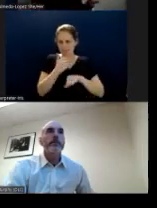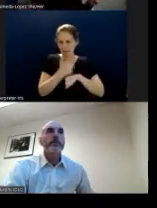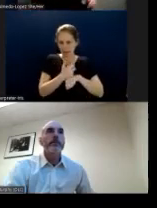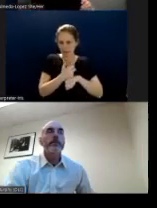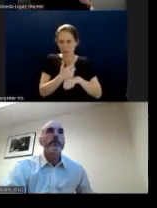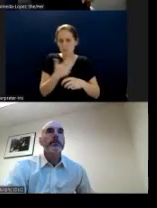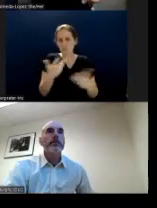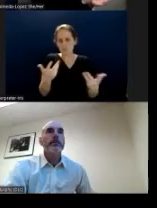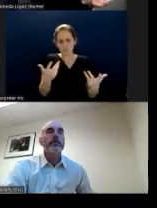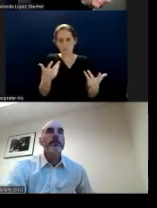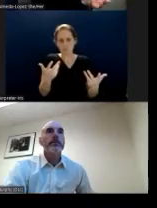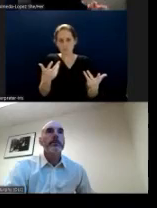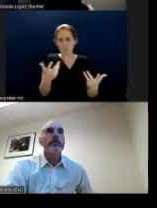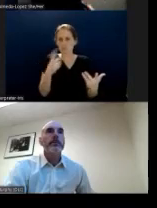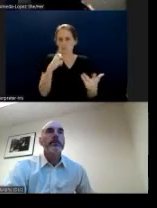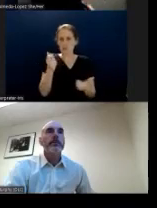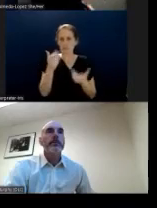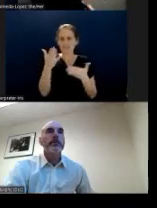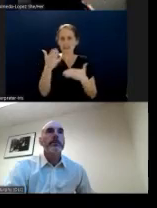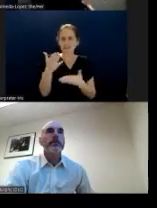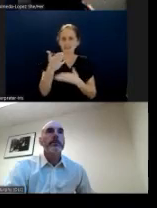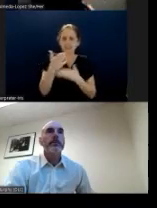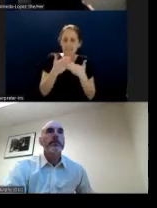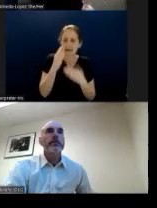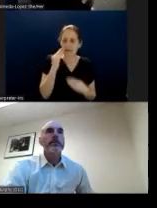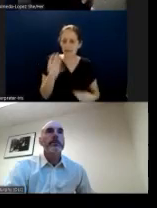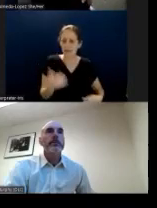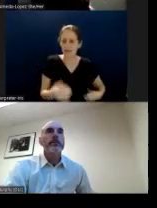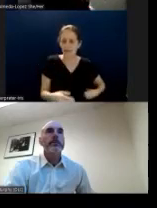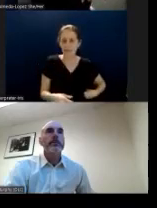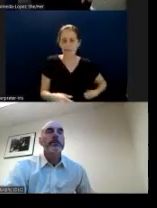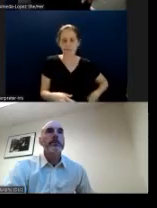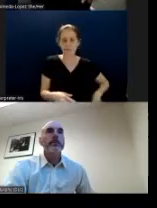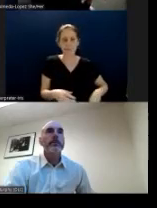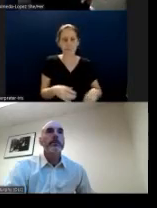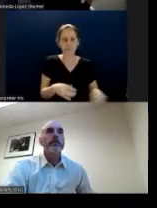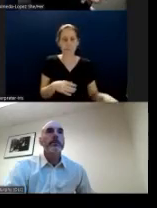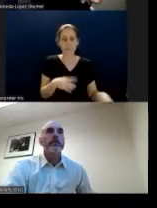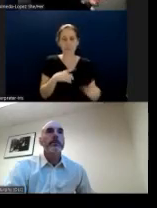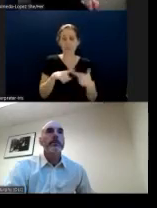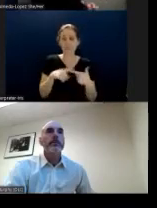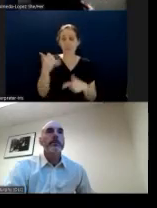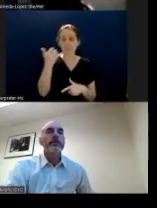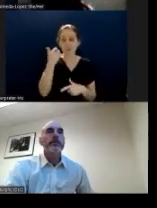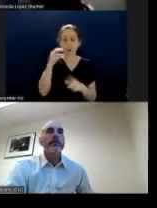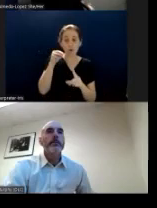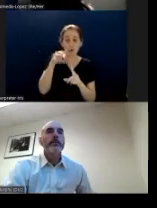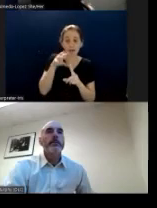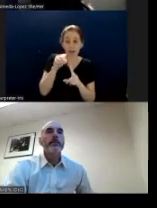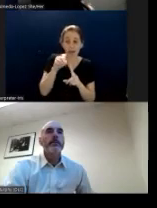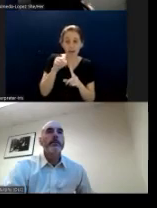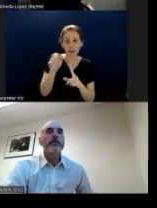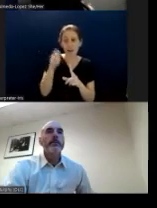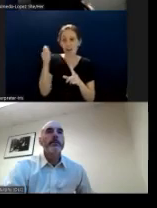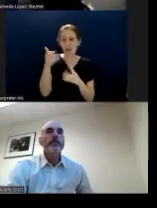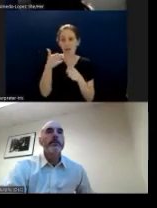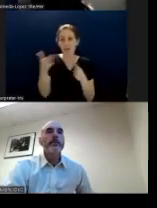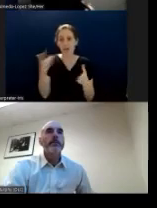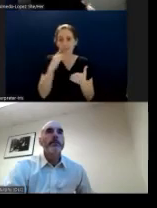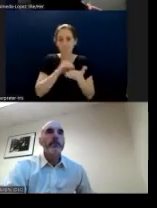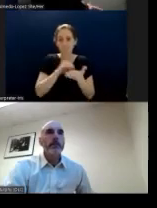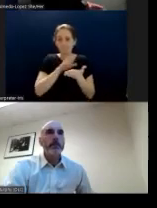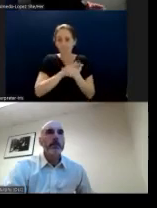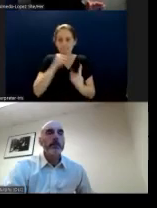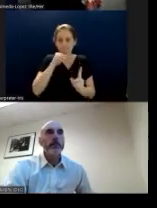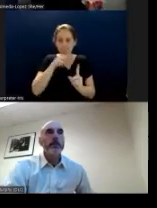it can at least provide us some information. A phone, a camera, another way to take pictures or document what you're